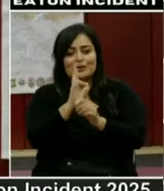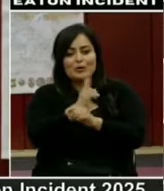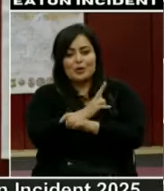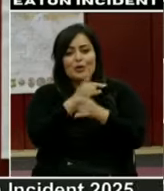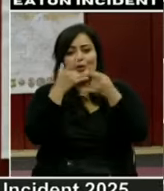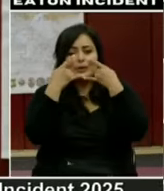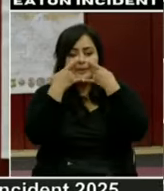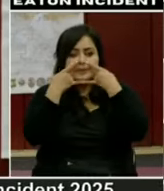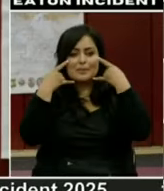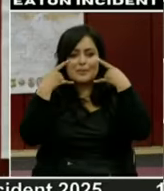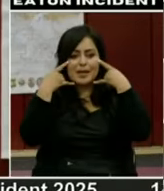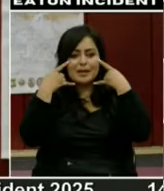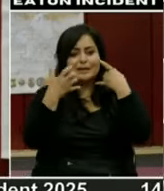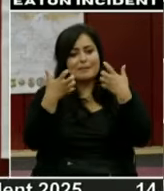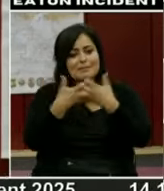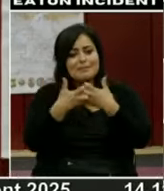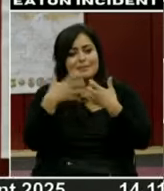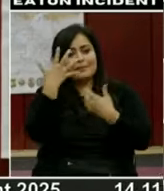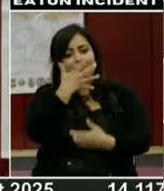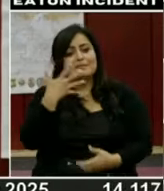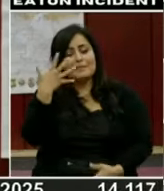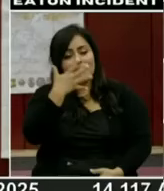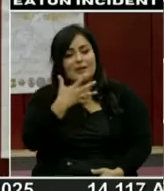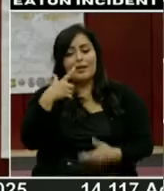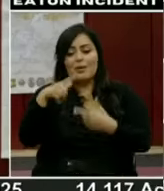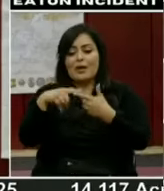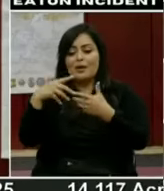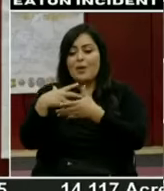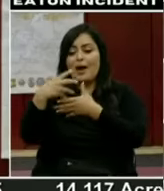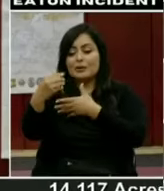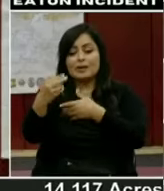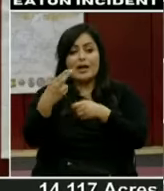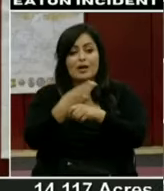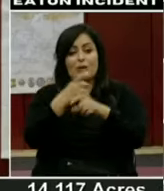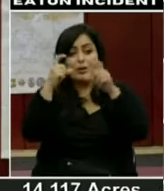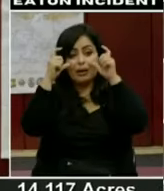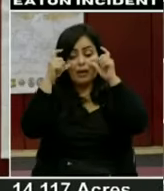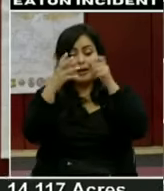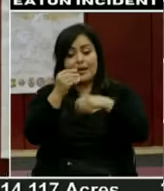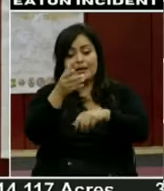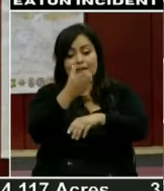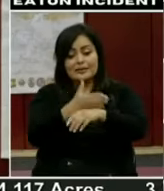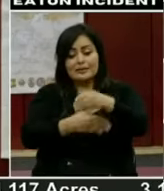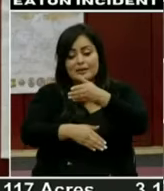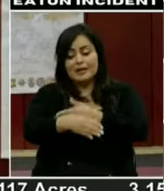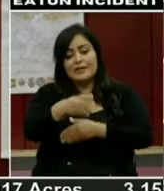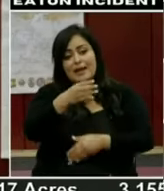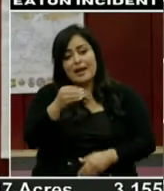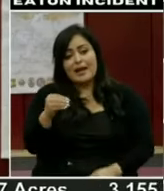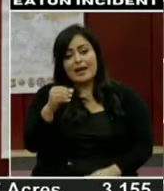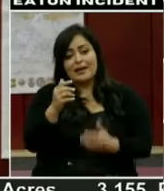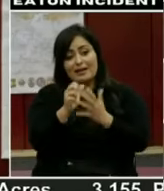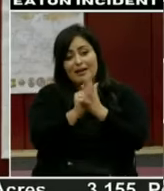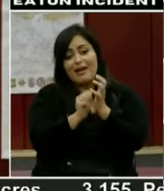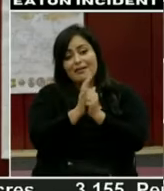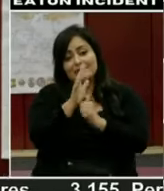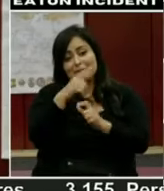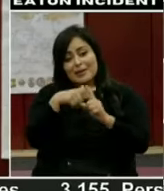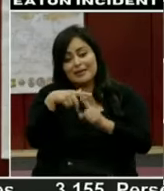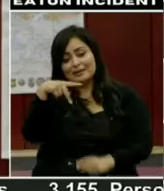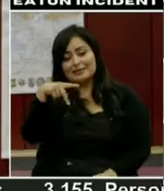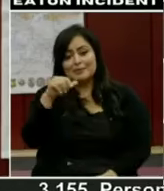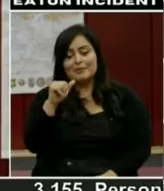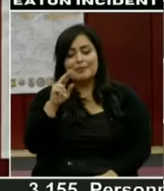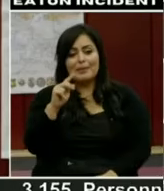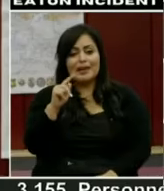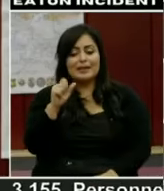protect respiratory health when outside and wear goggles, long sleeve, and pants and gloves to protect against toxic contaminants